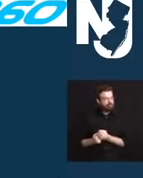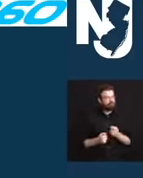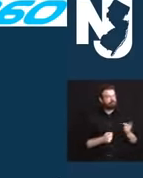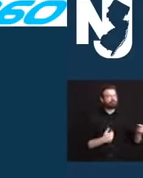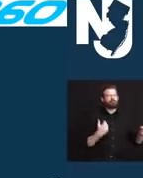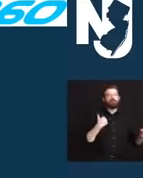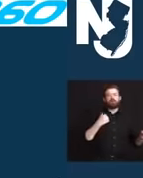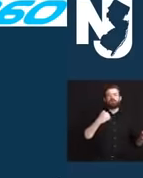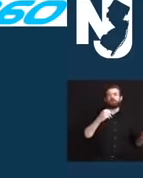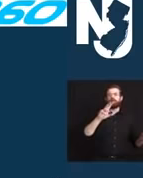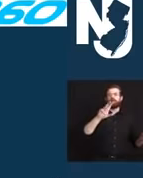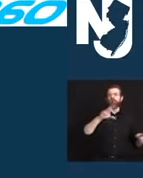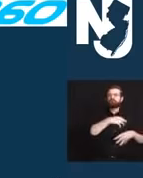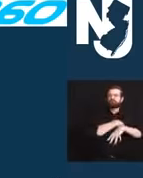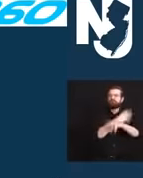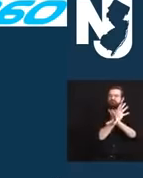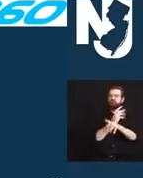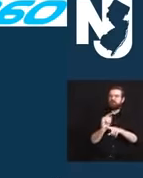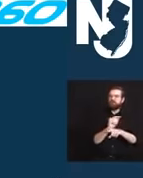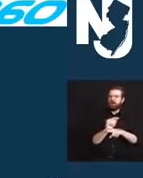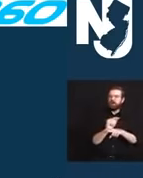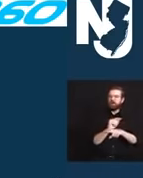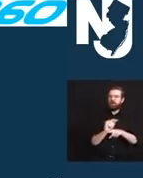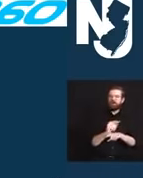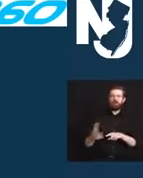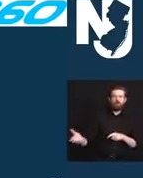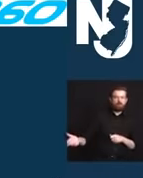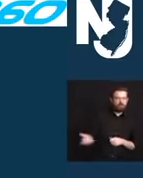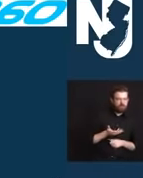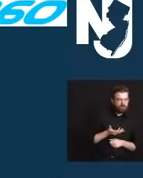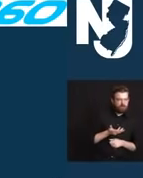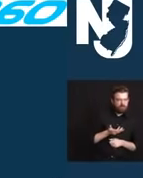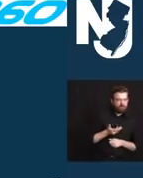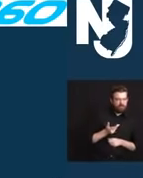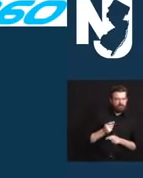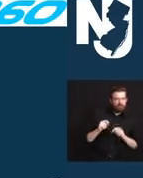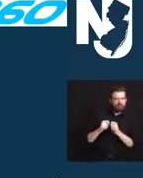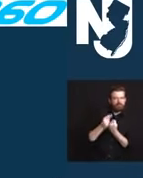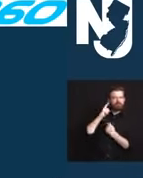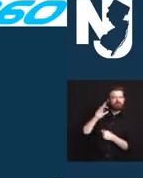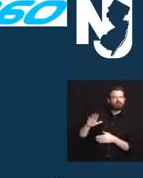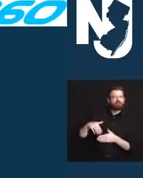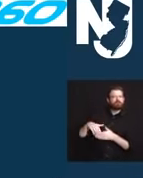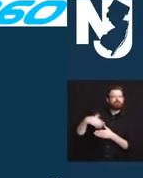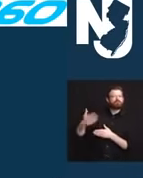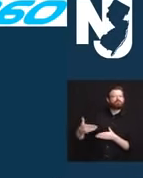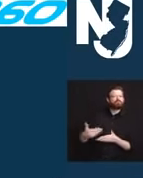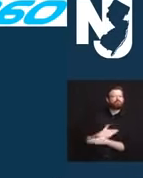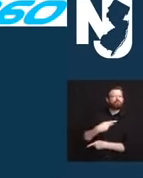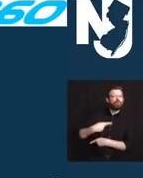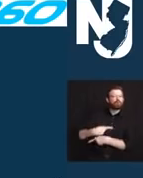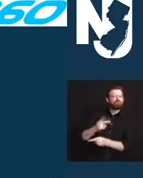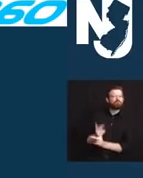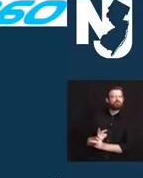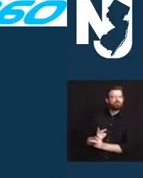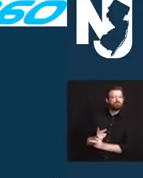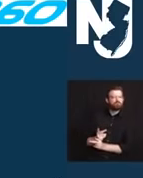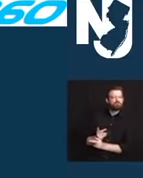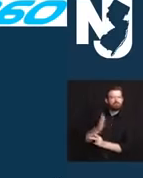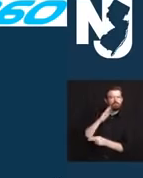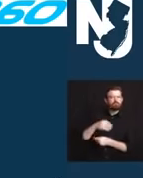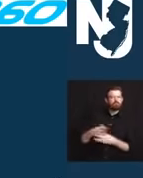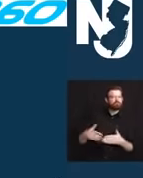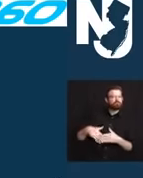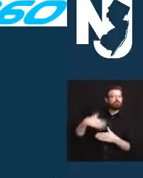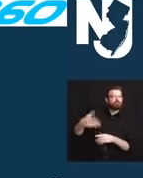hire a sales and marketing team to launch its next generation product later this month, and to serve as a bridge to a crucial round